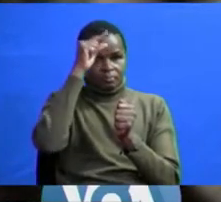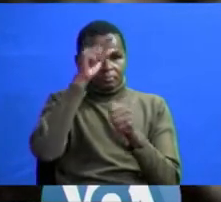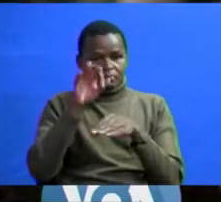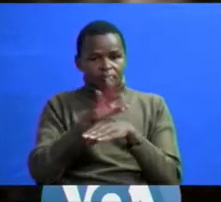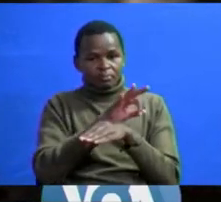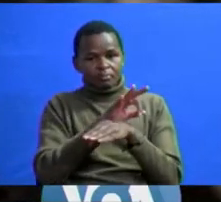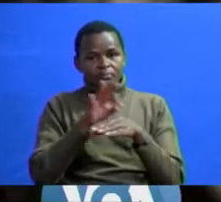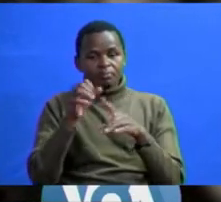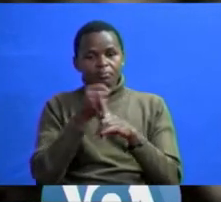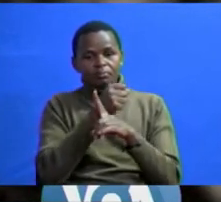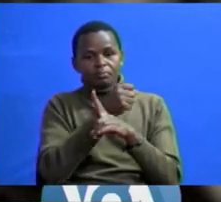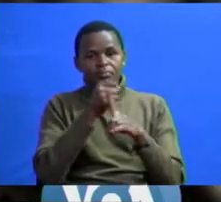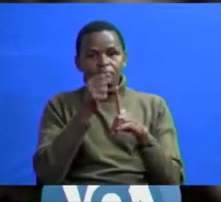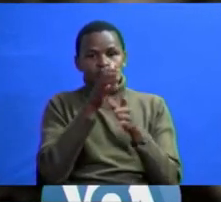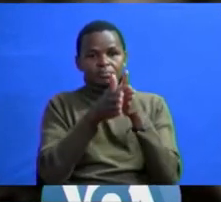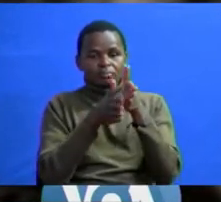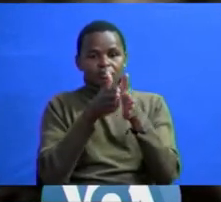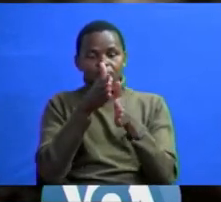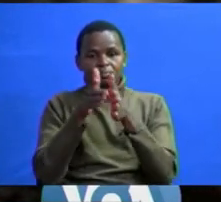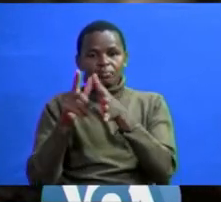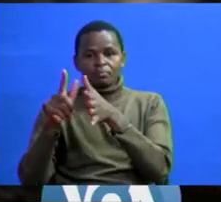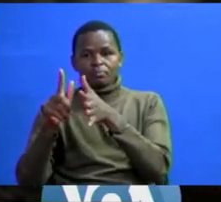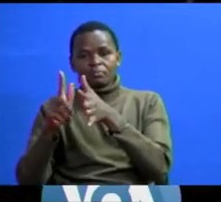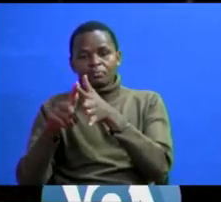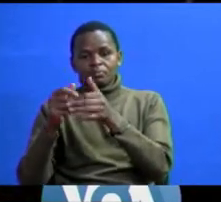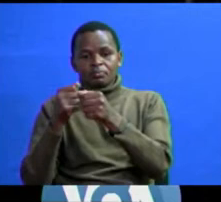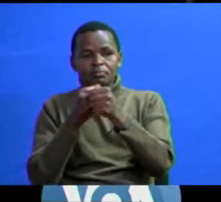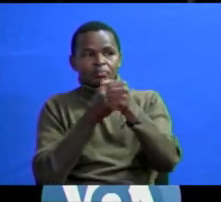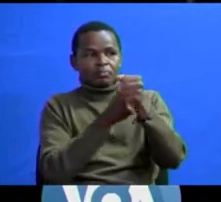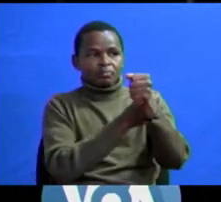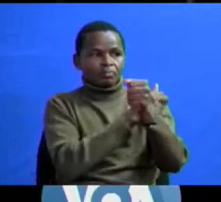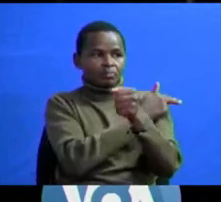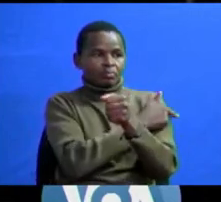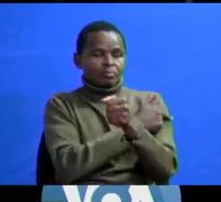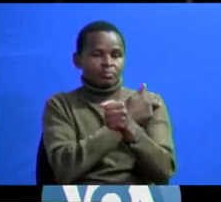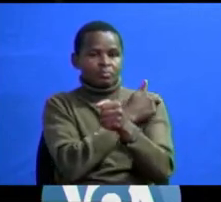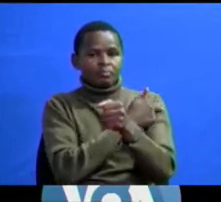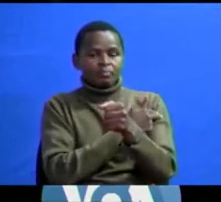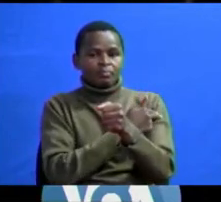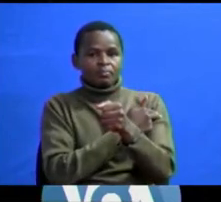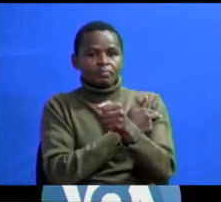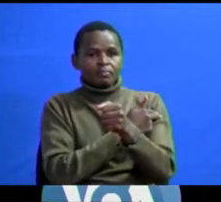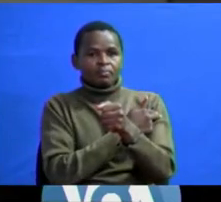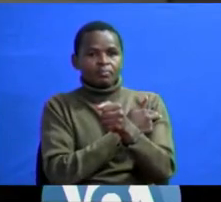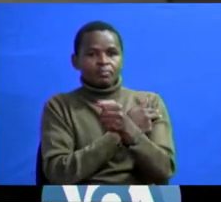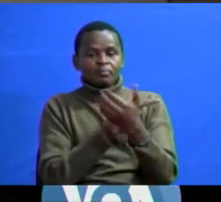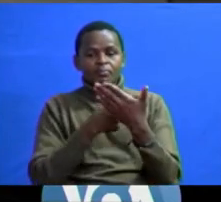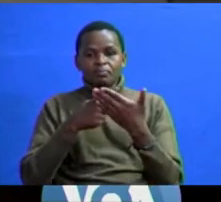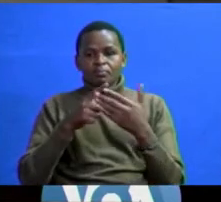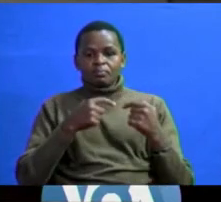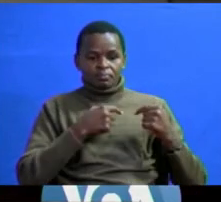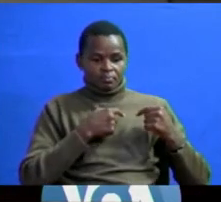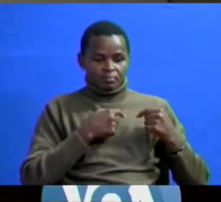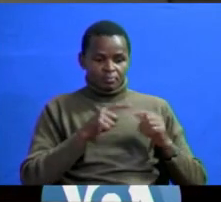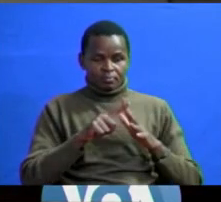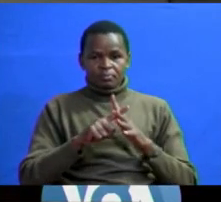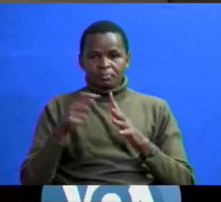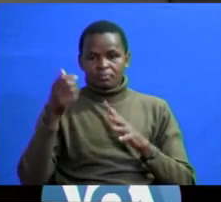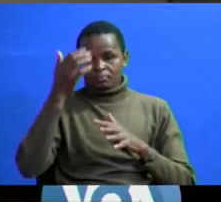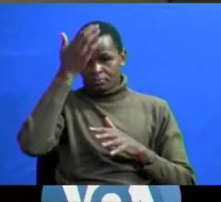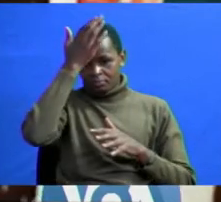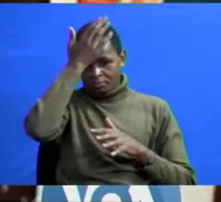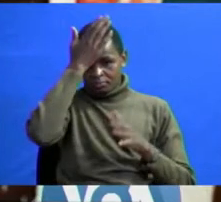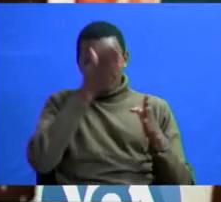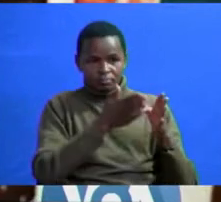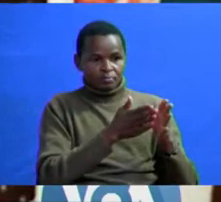the fighting, his organization is helping fund the running of some hospitals. A week-long ceasefire that began Monday should allow